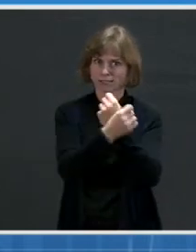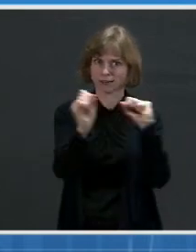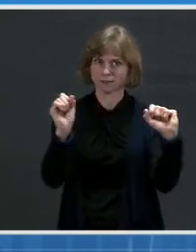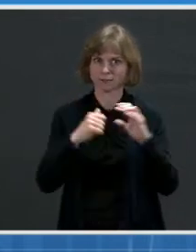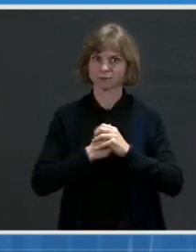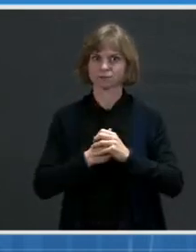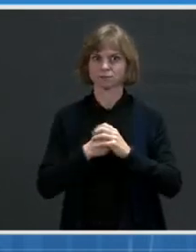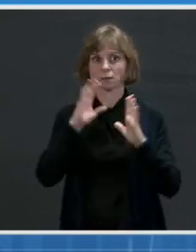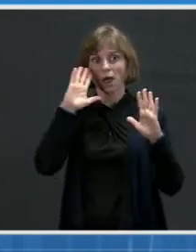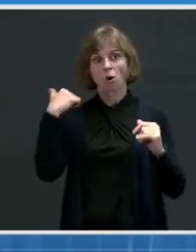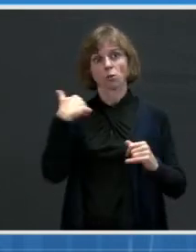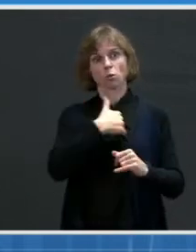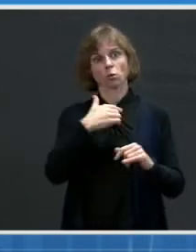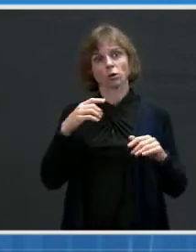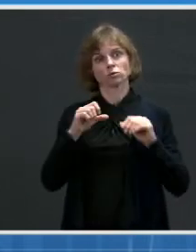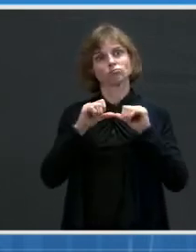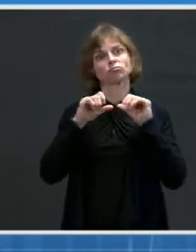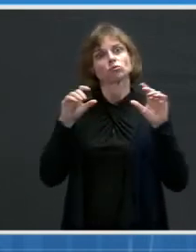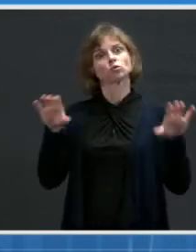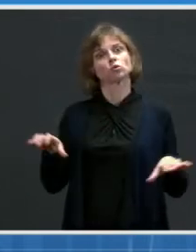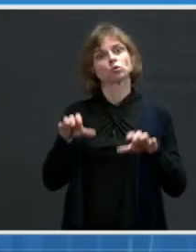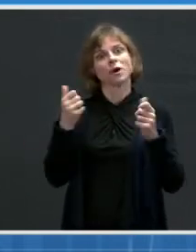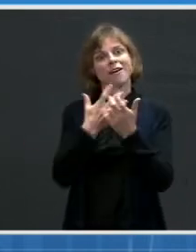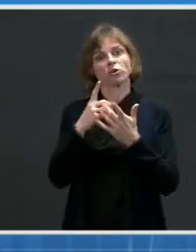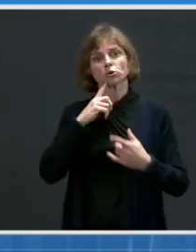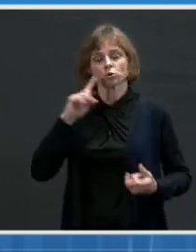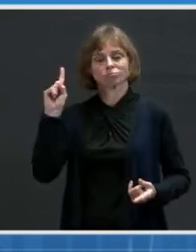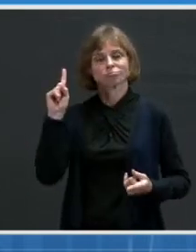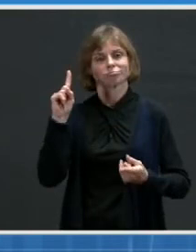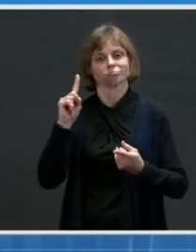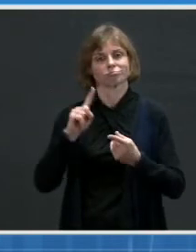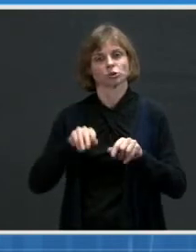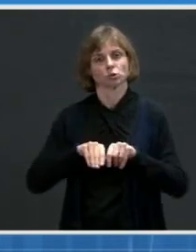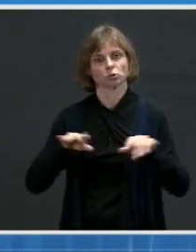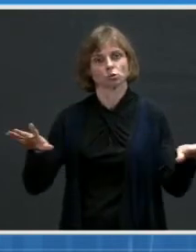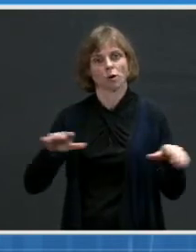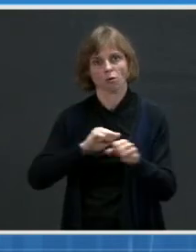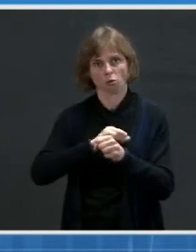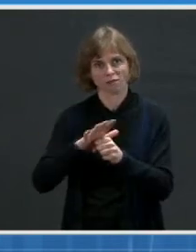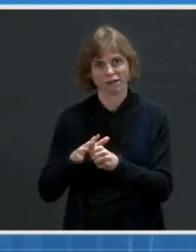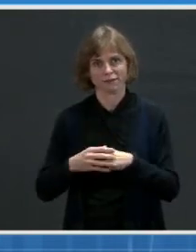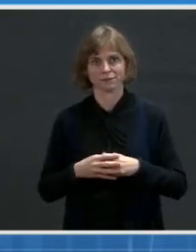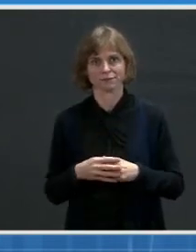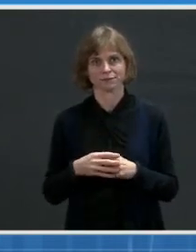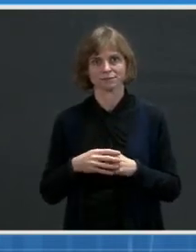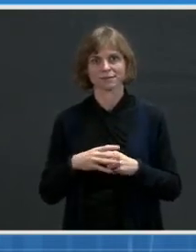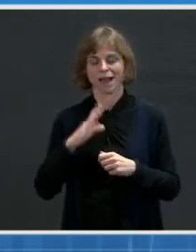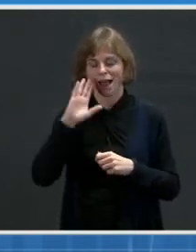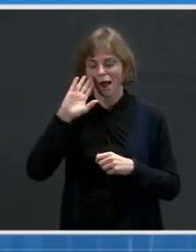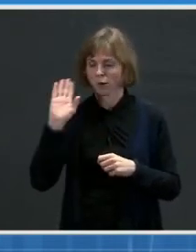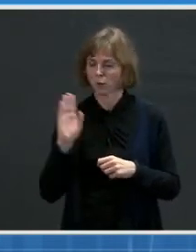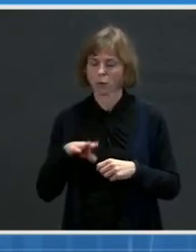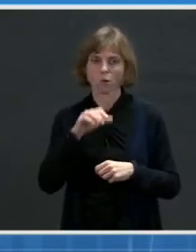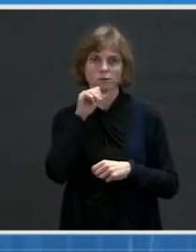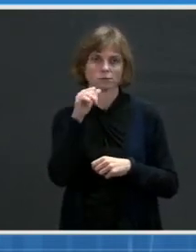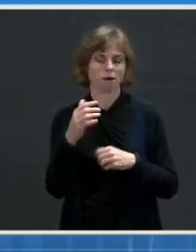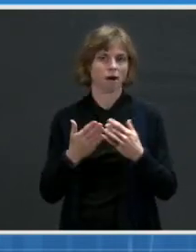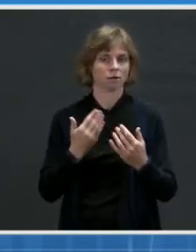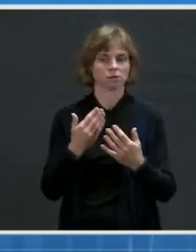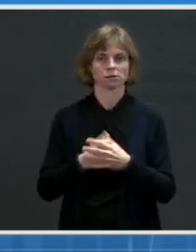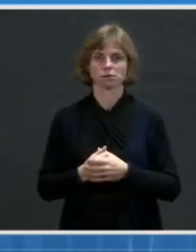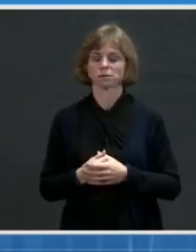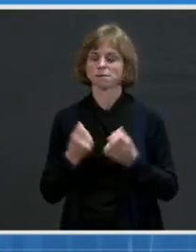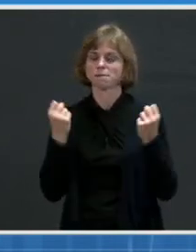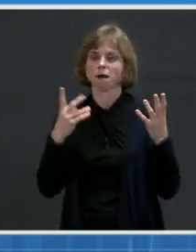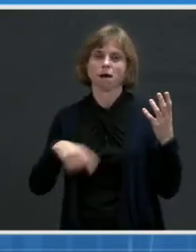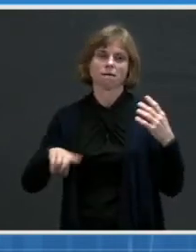do our part to drive down the number of cases and reduce the spread of COVID-19. I know this is not easy, and so many of us are